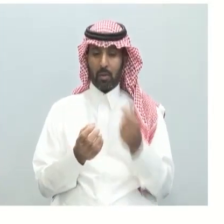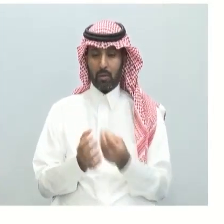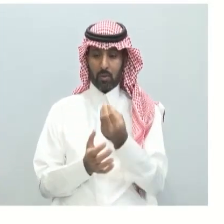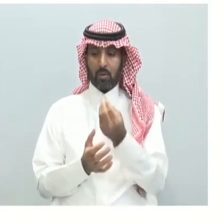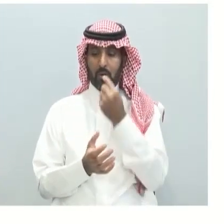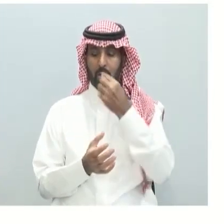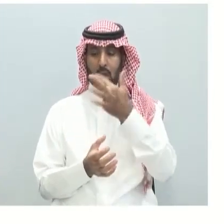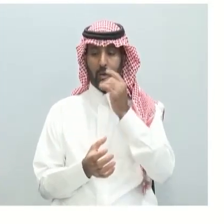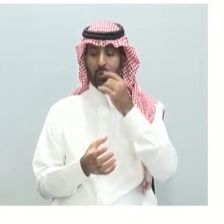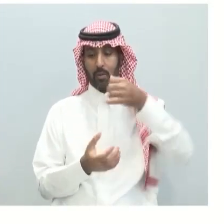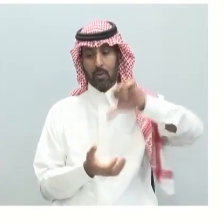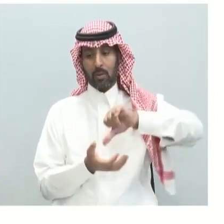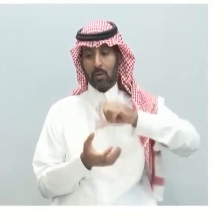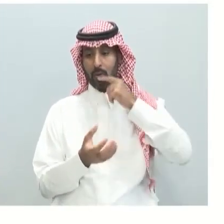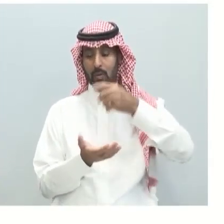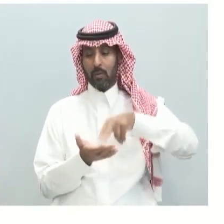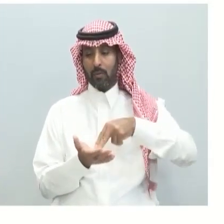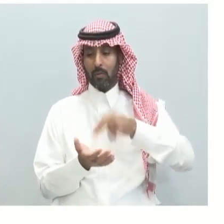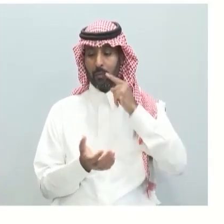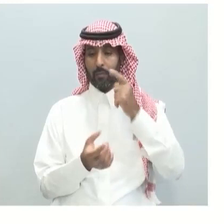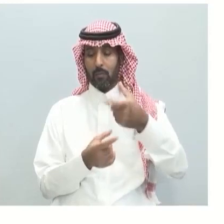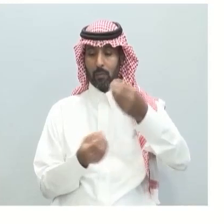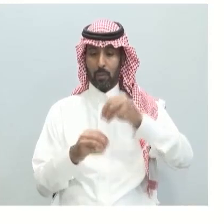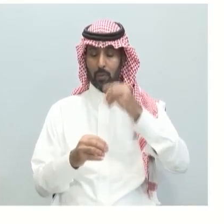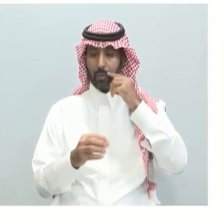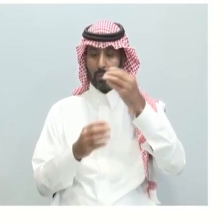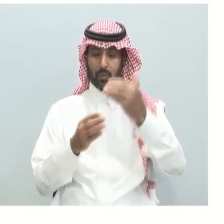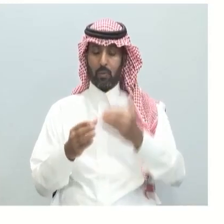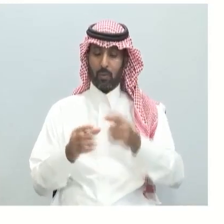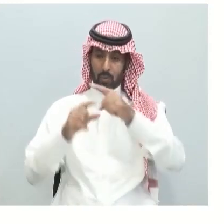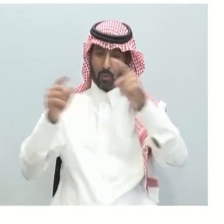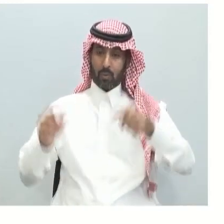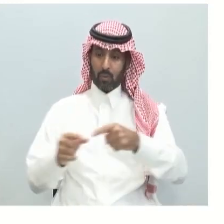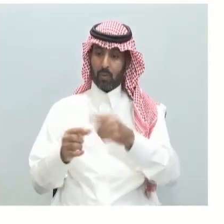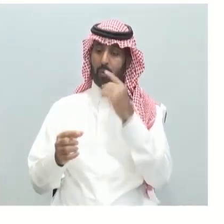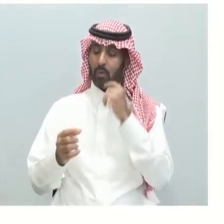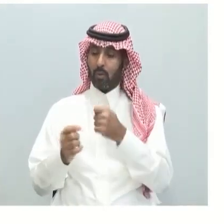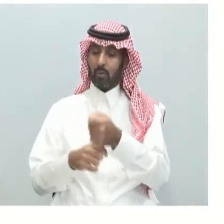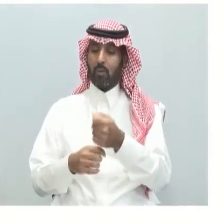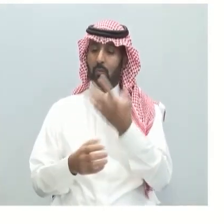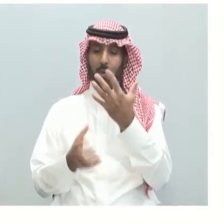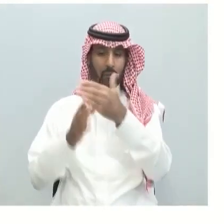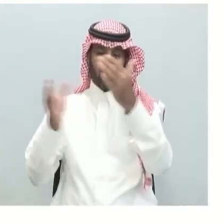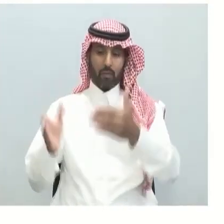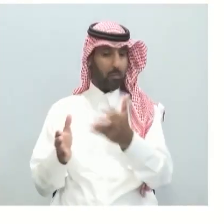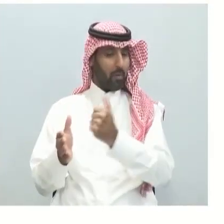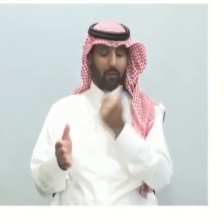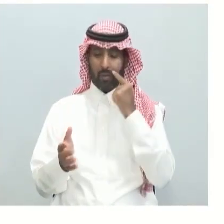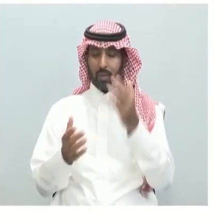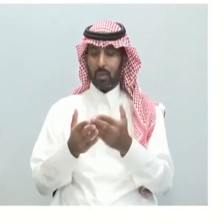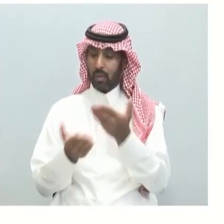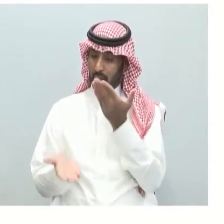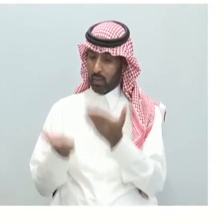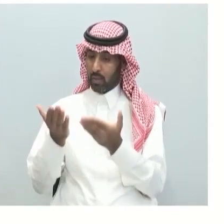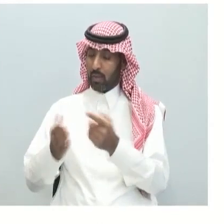sugar, oil, butter, cheese, and a lot more are available off the counter, free of packaging. When we compared